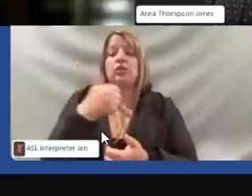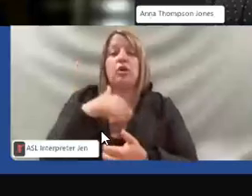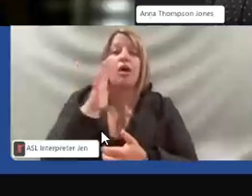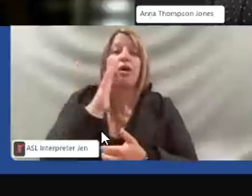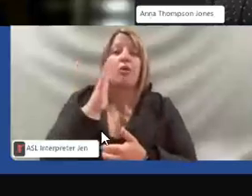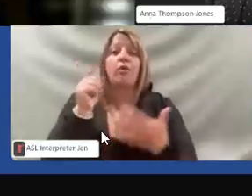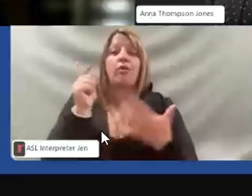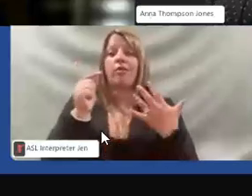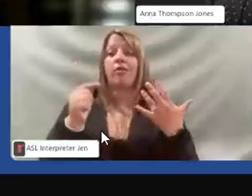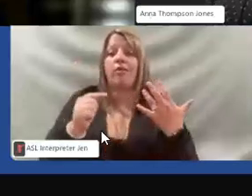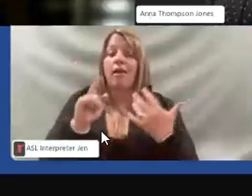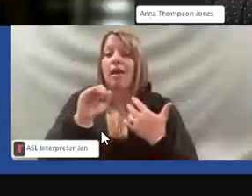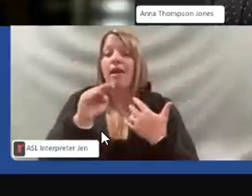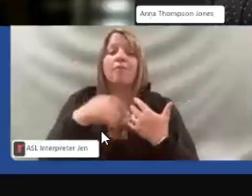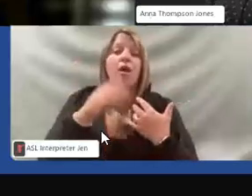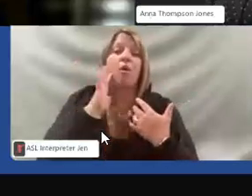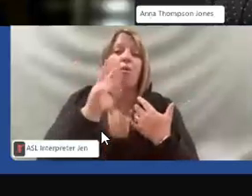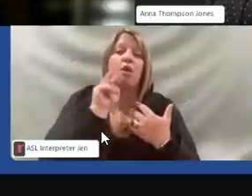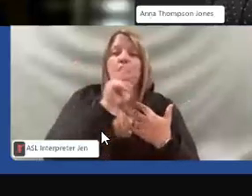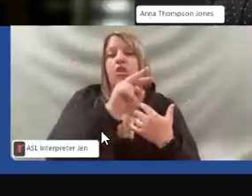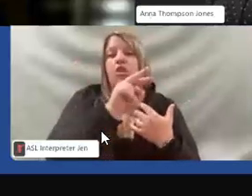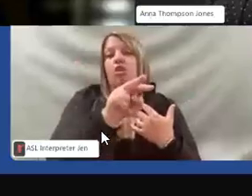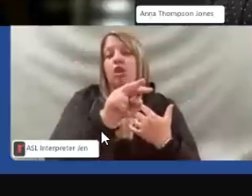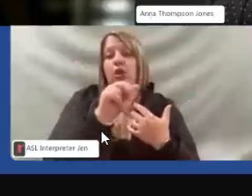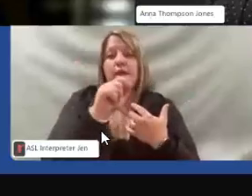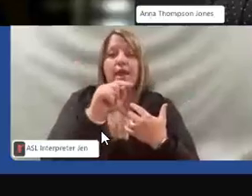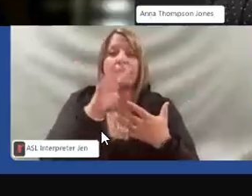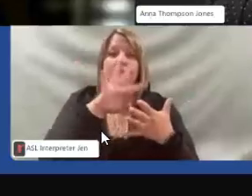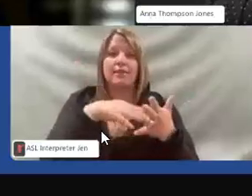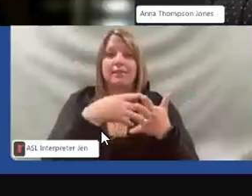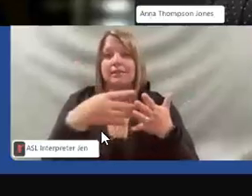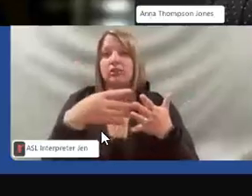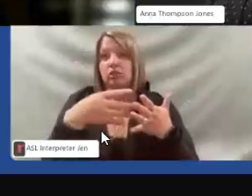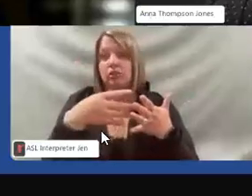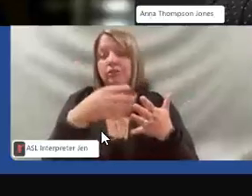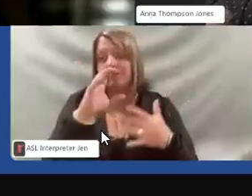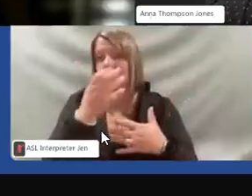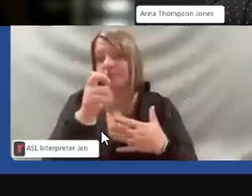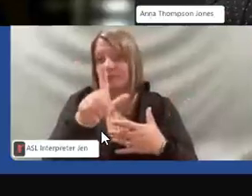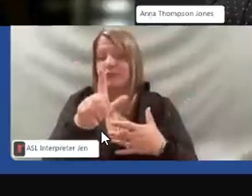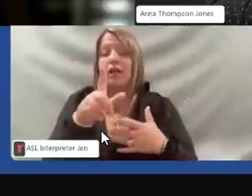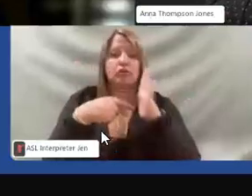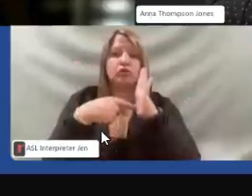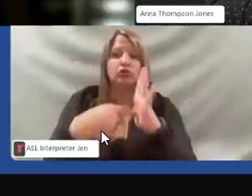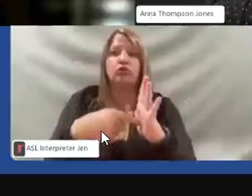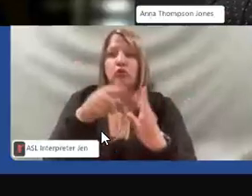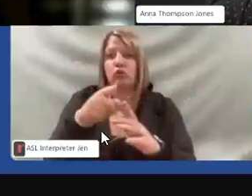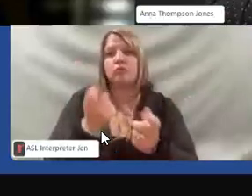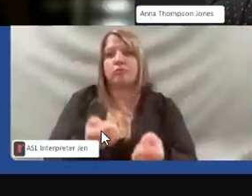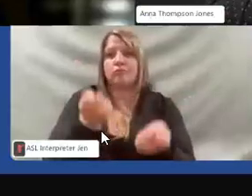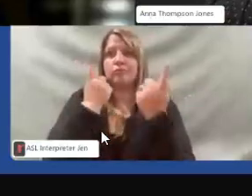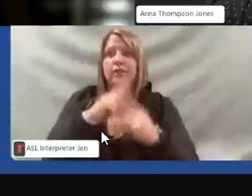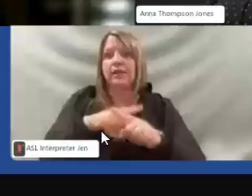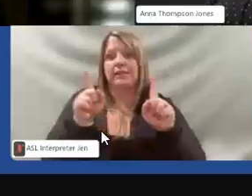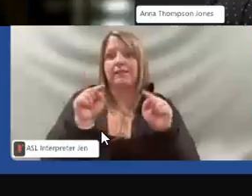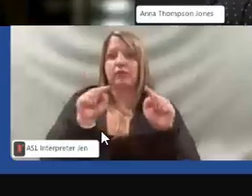through the items, and I'm going to look at the spreadsheet, at the Excel sheet, to help folks kind of walk through some of the